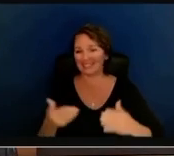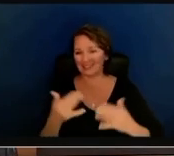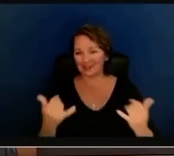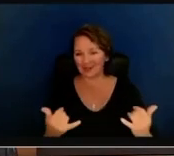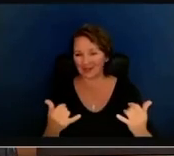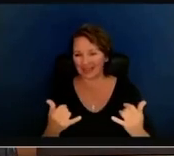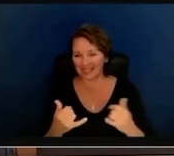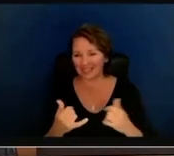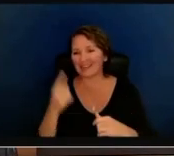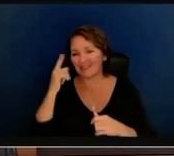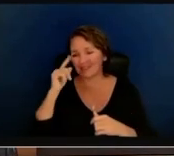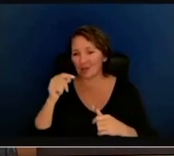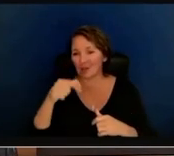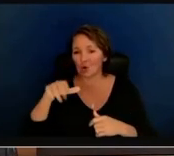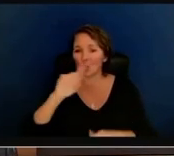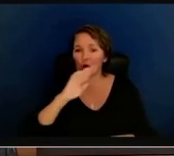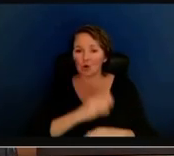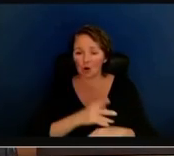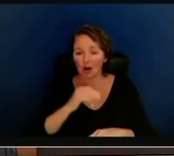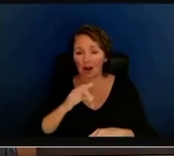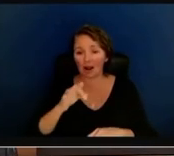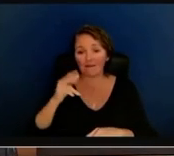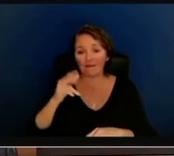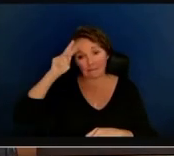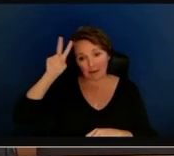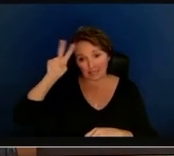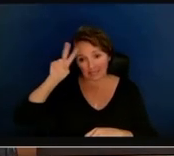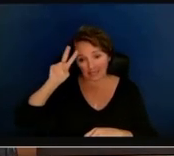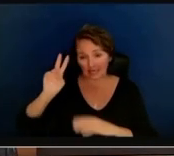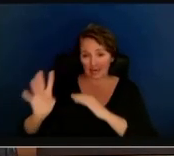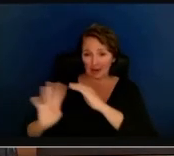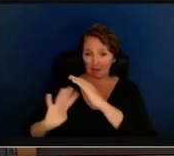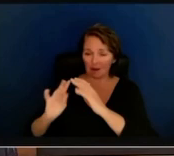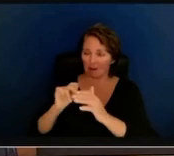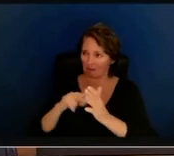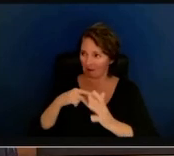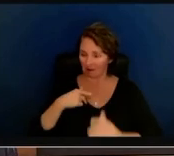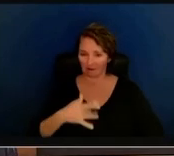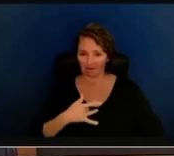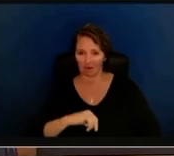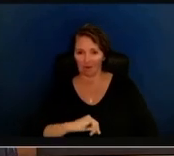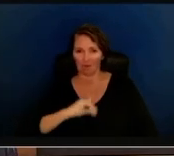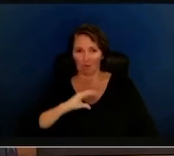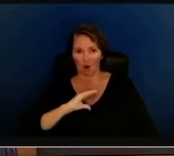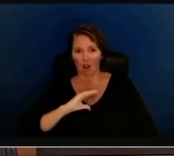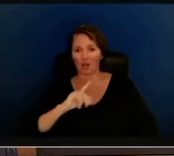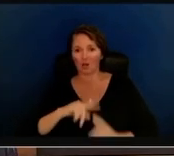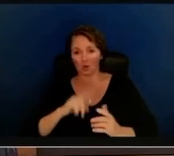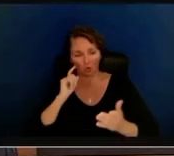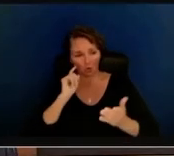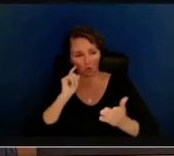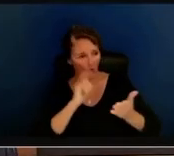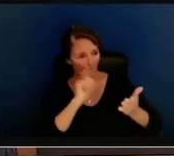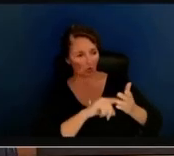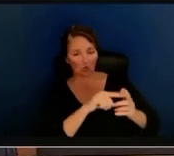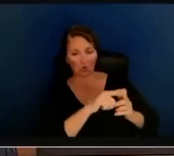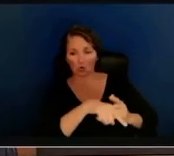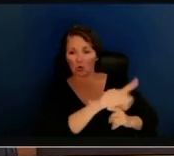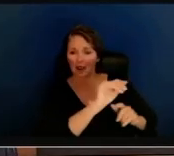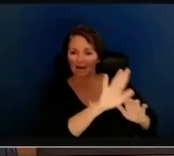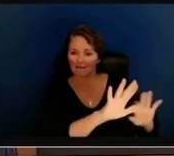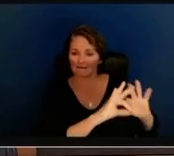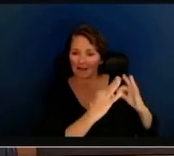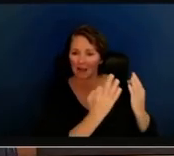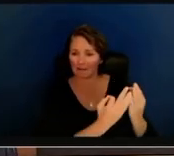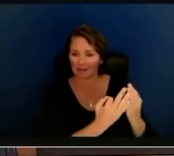As the granddaughter of Mexican immigrants, it means everything to me to be able to help bring recognition to the Braceros and their families. I